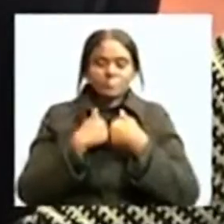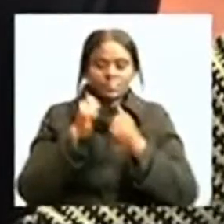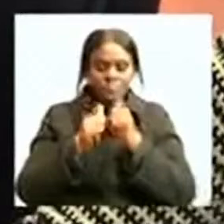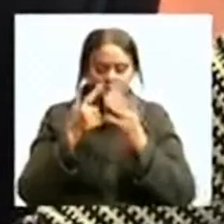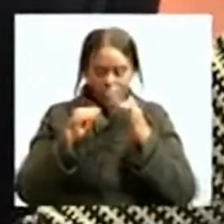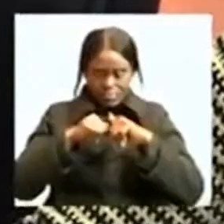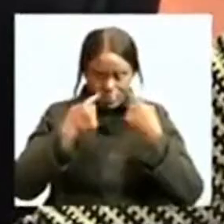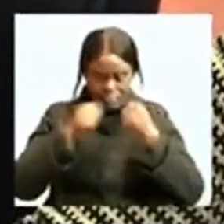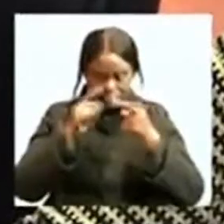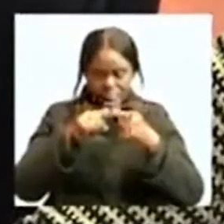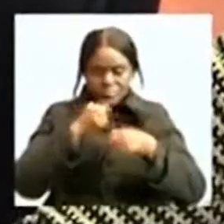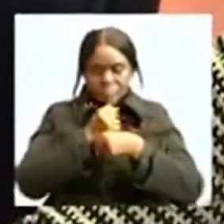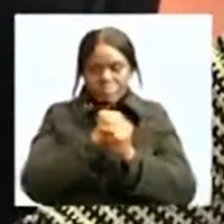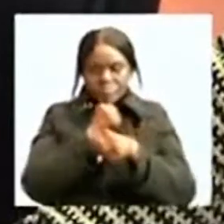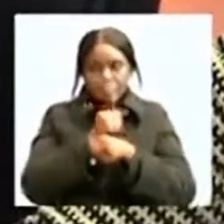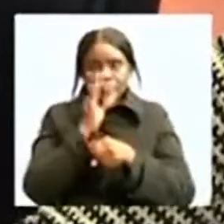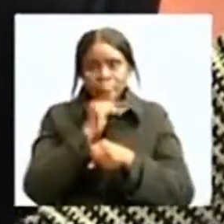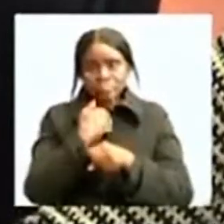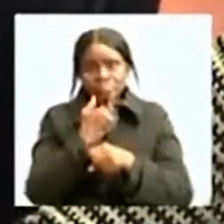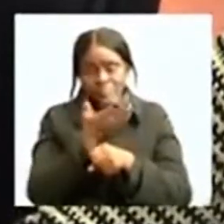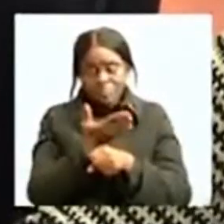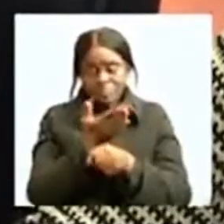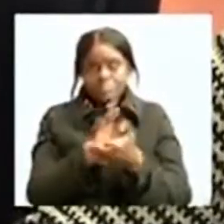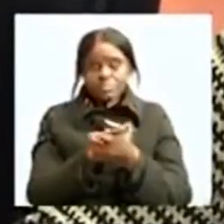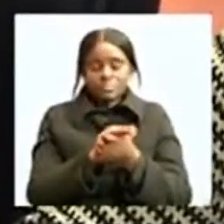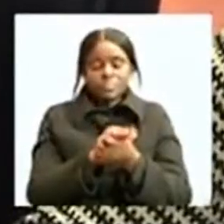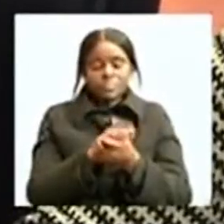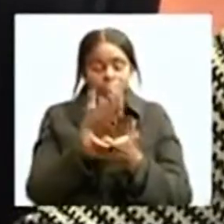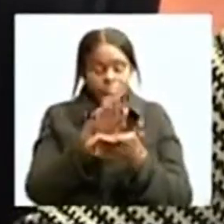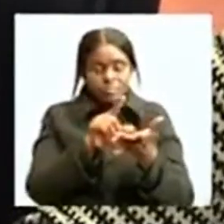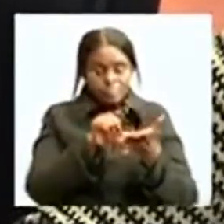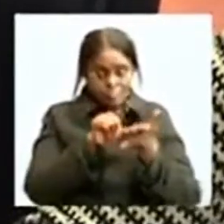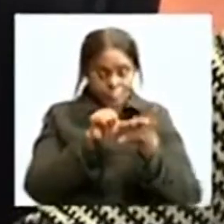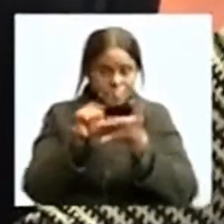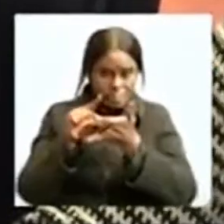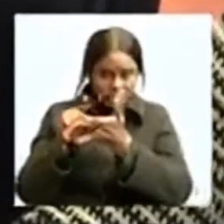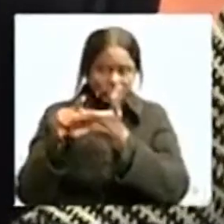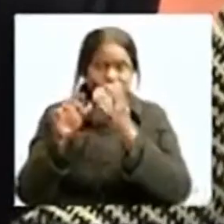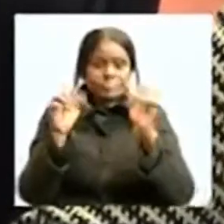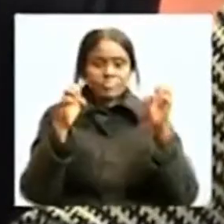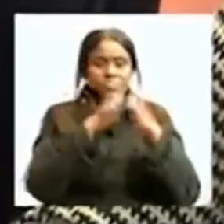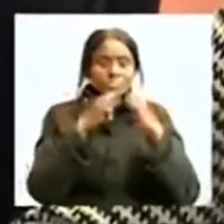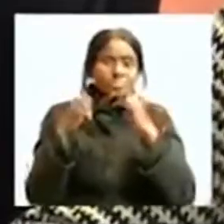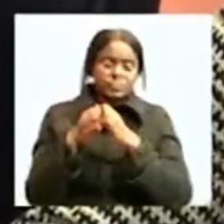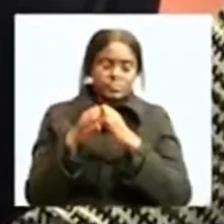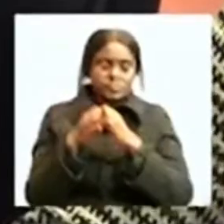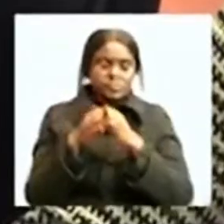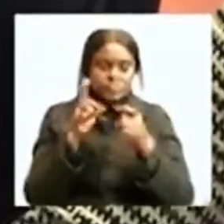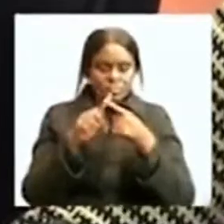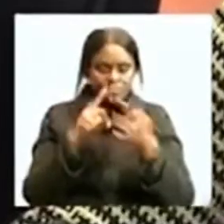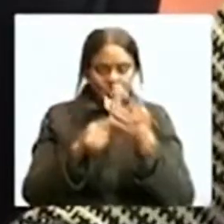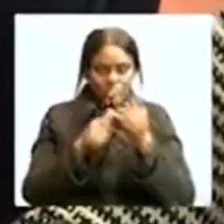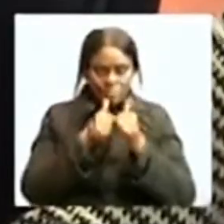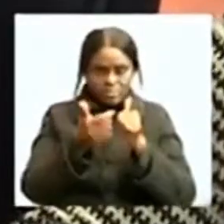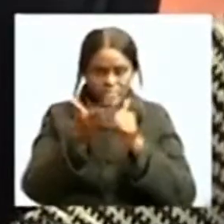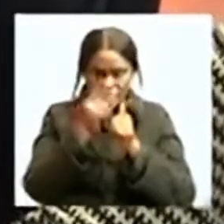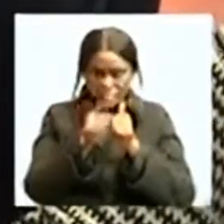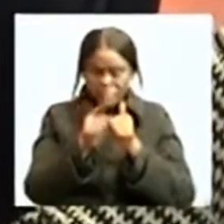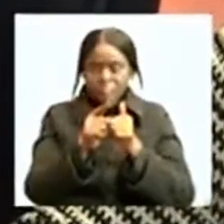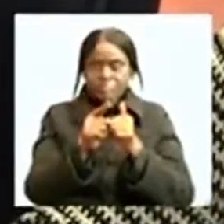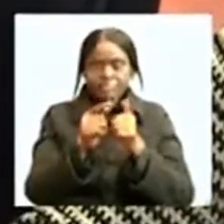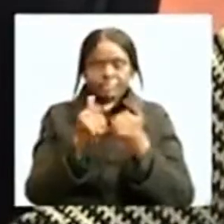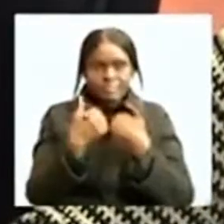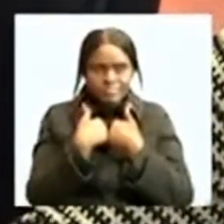trying to navigate as well, is that the lending institutions, the banks, in order to follow up the defaulters,